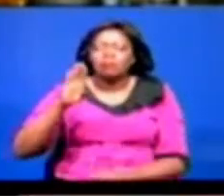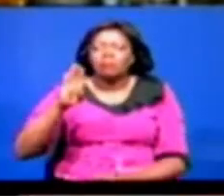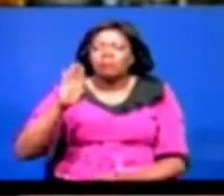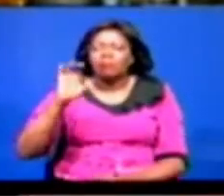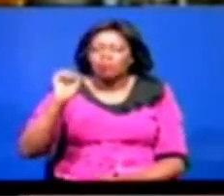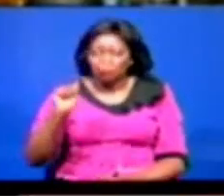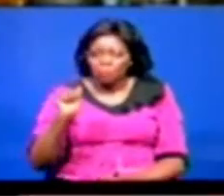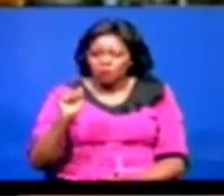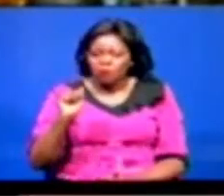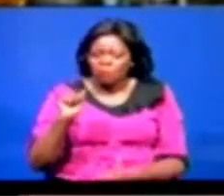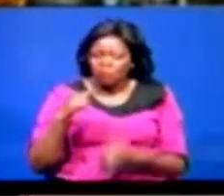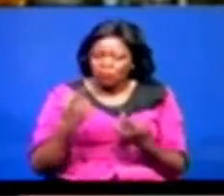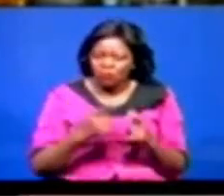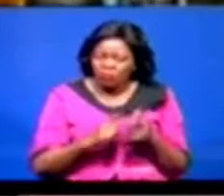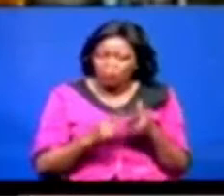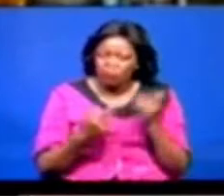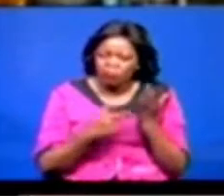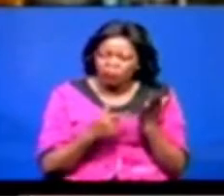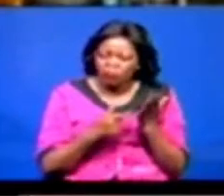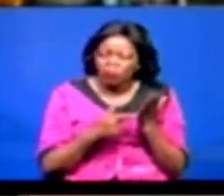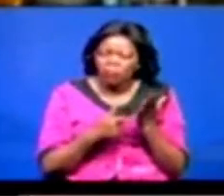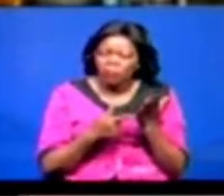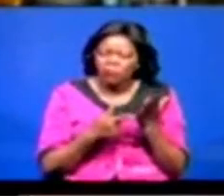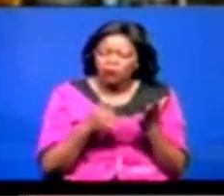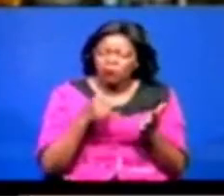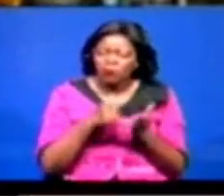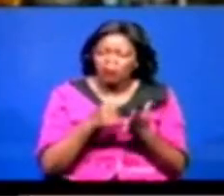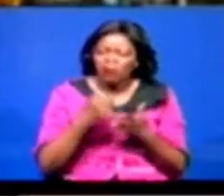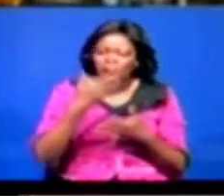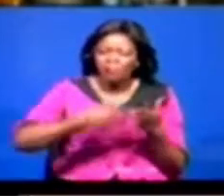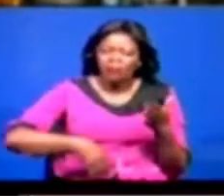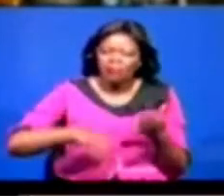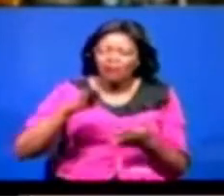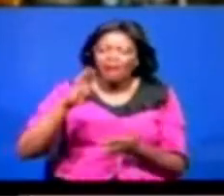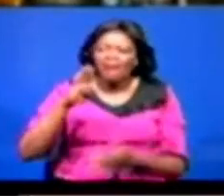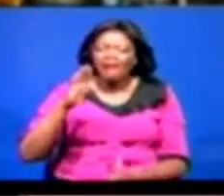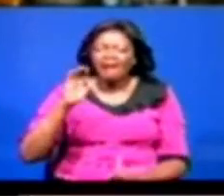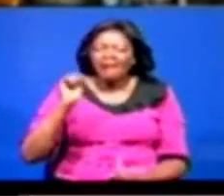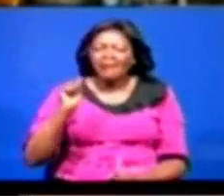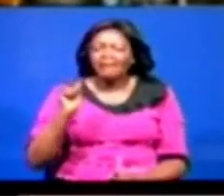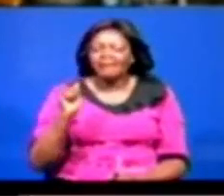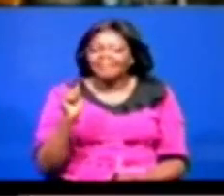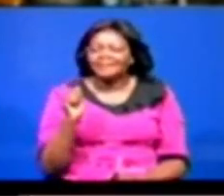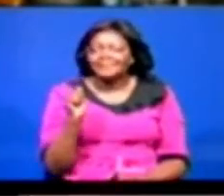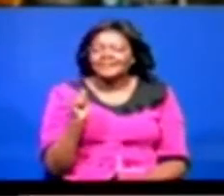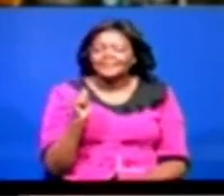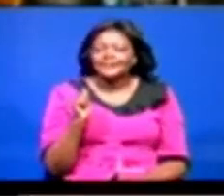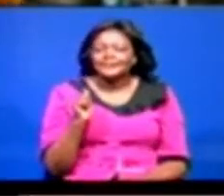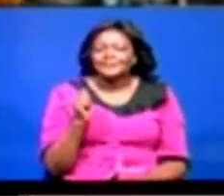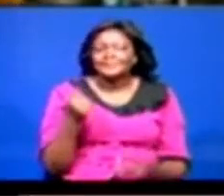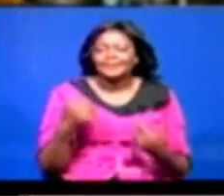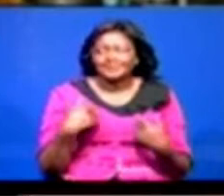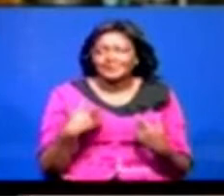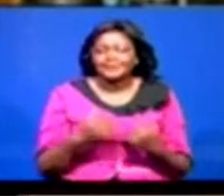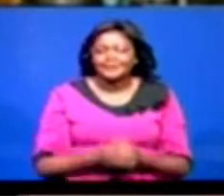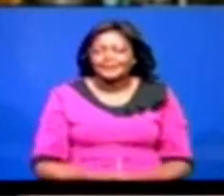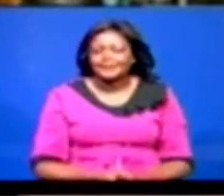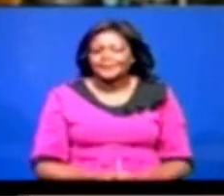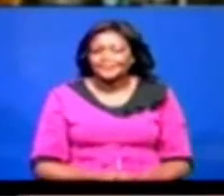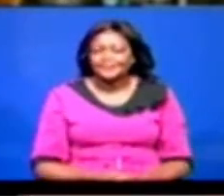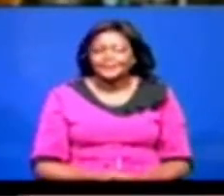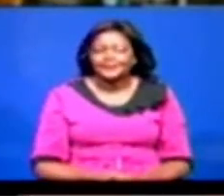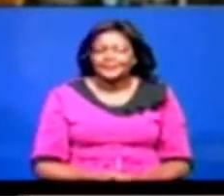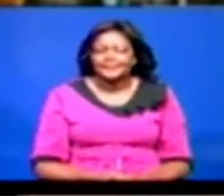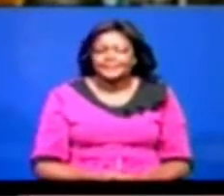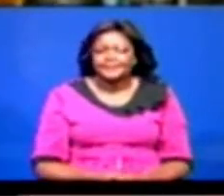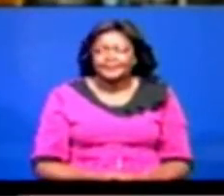How then is technology infused in Form 34A? Form 34A has internally